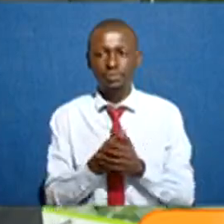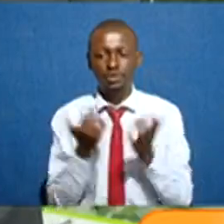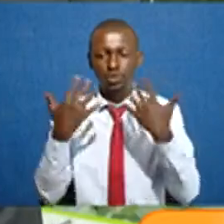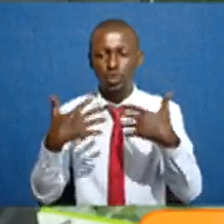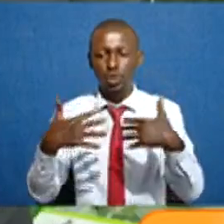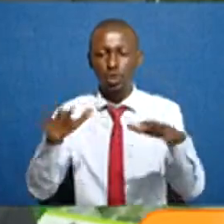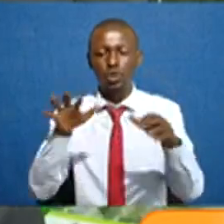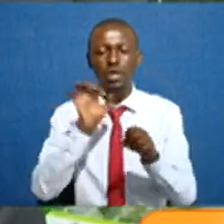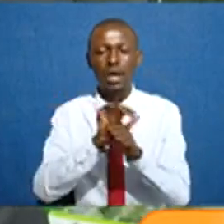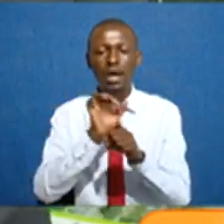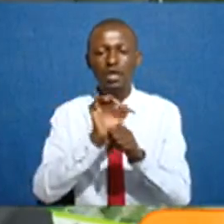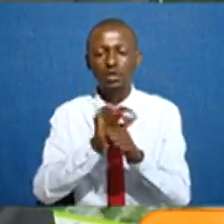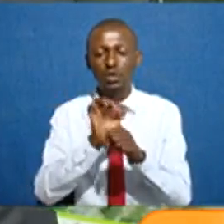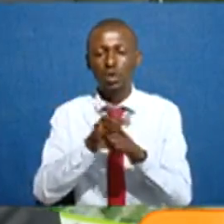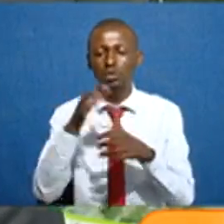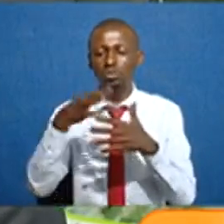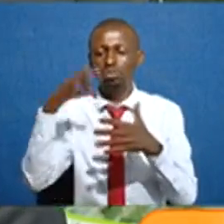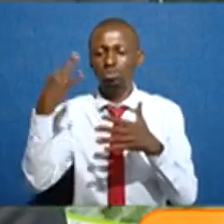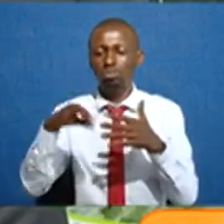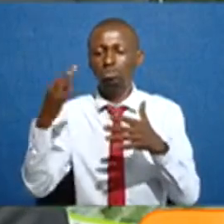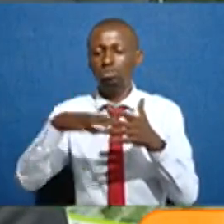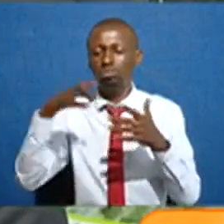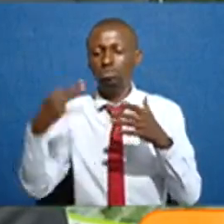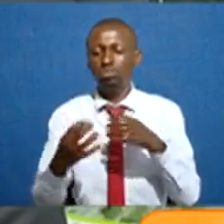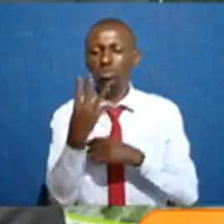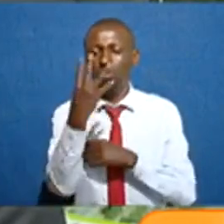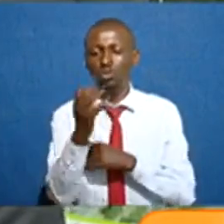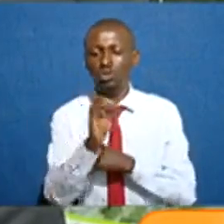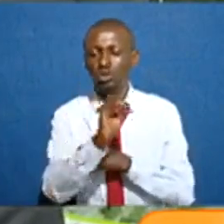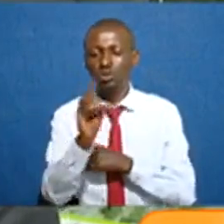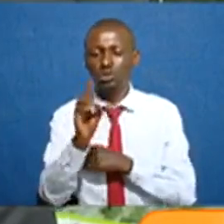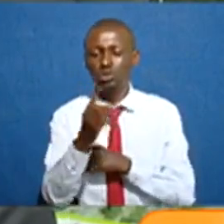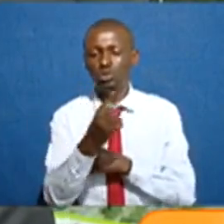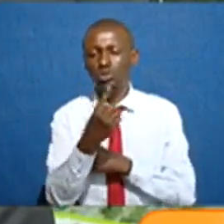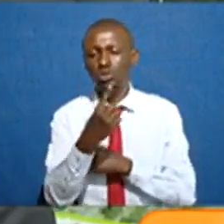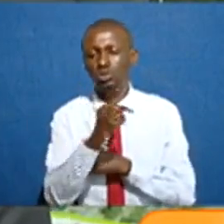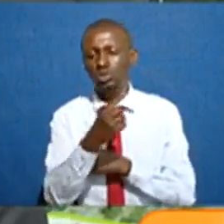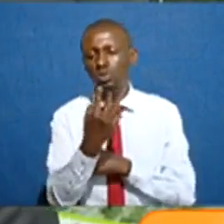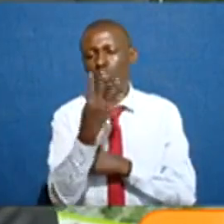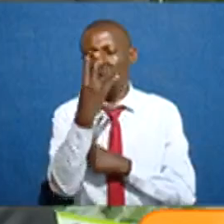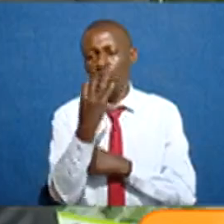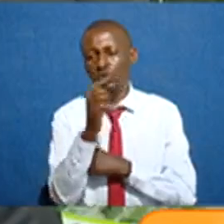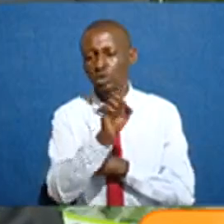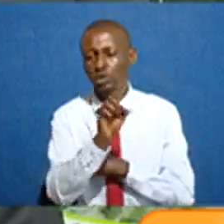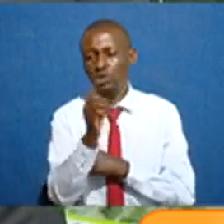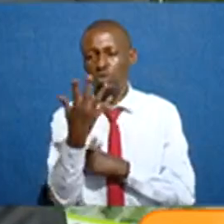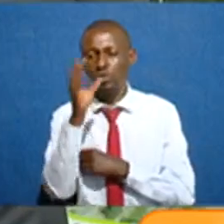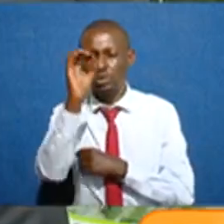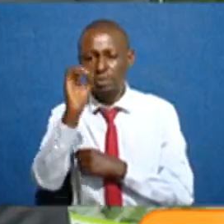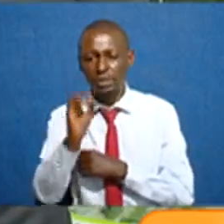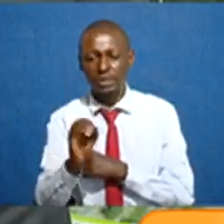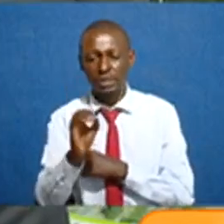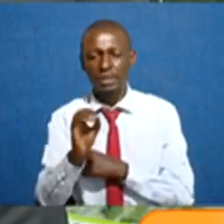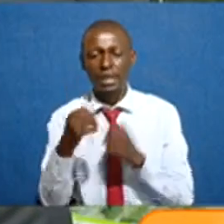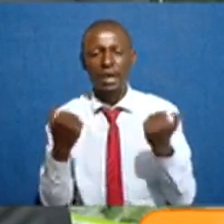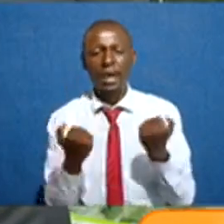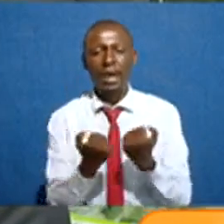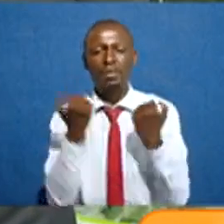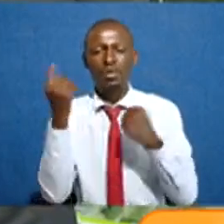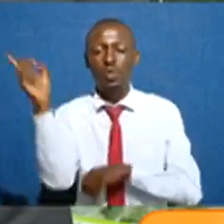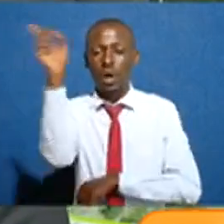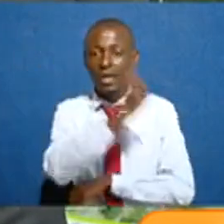about 40 to 50% is wasted. Yeah, because of, you know, these leafy vegetables have a shelf life of one day. If you